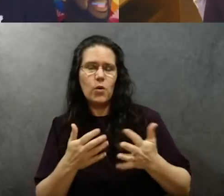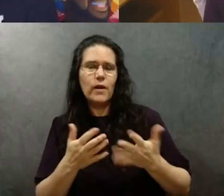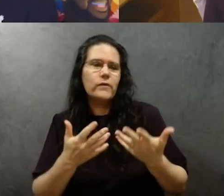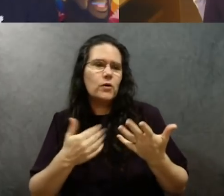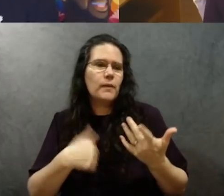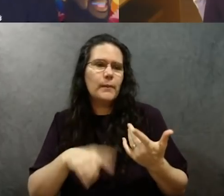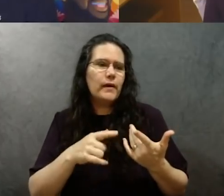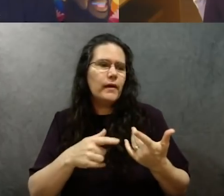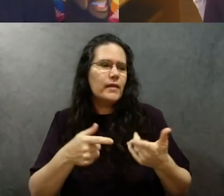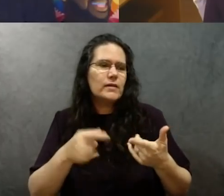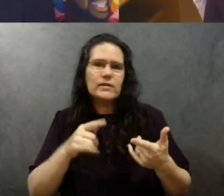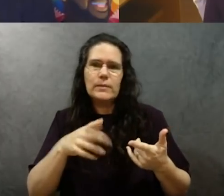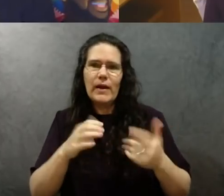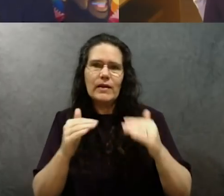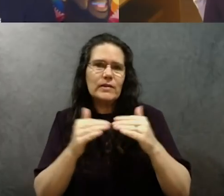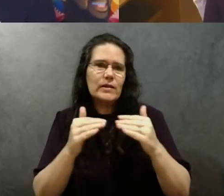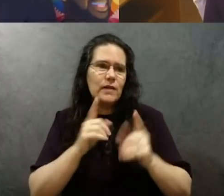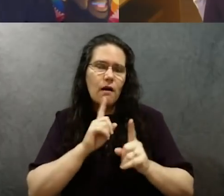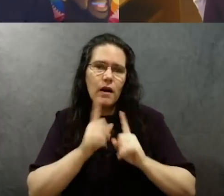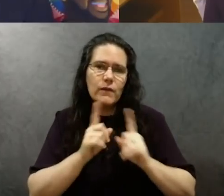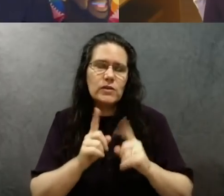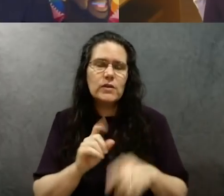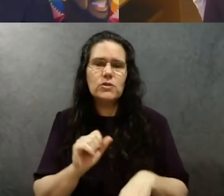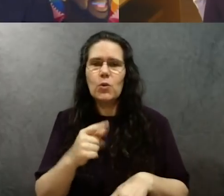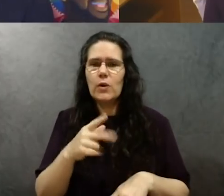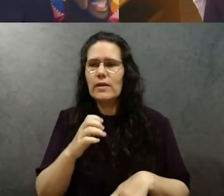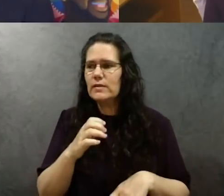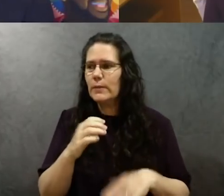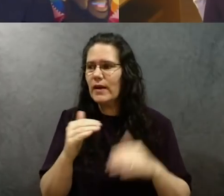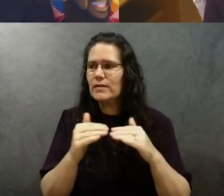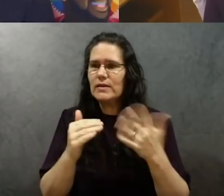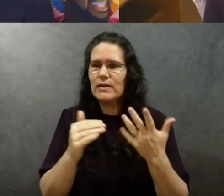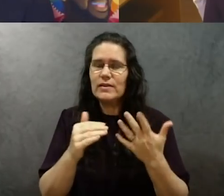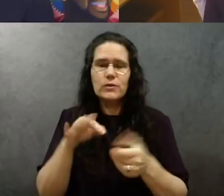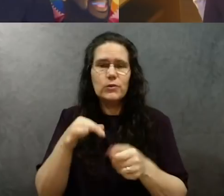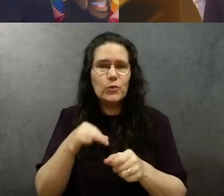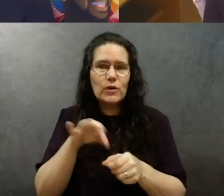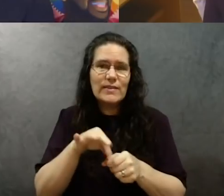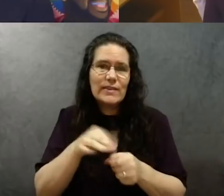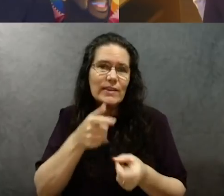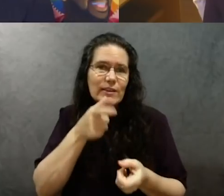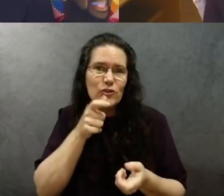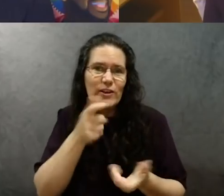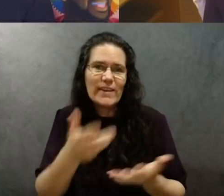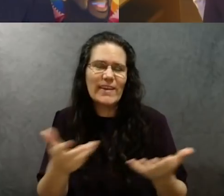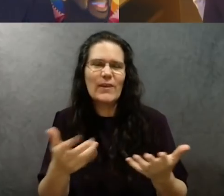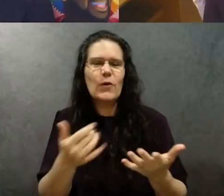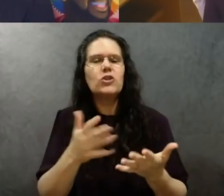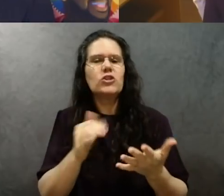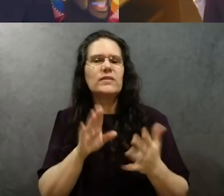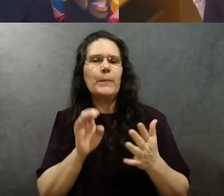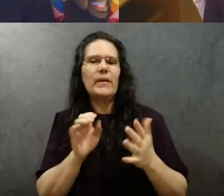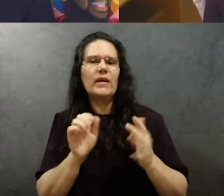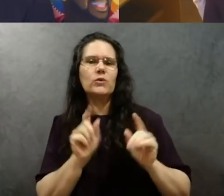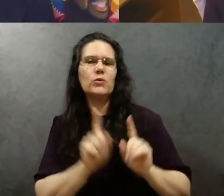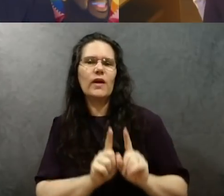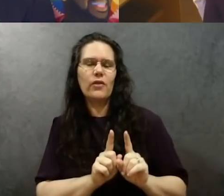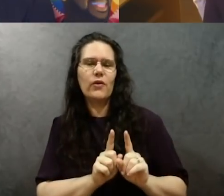having some tea, you know, whatever we're doing. It's just like, let's just be together. You know, I don't want you to